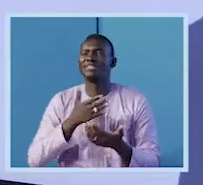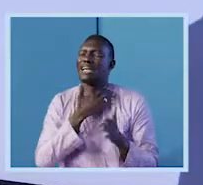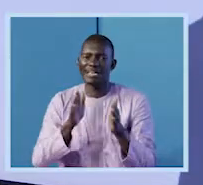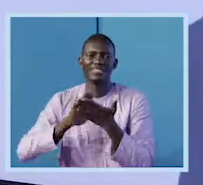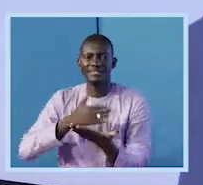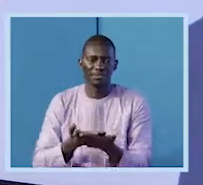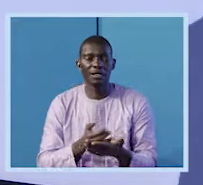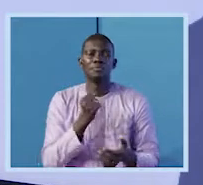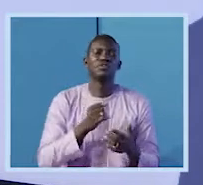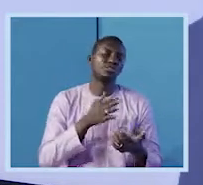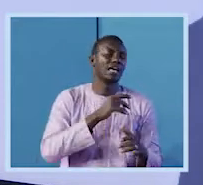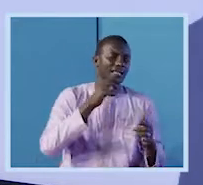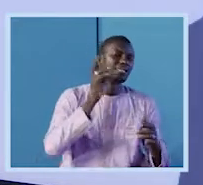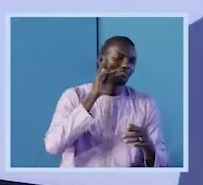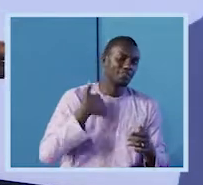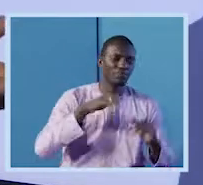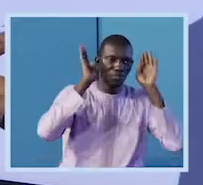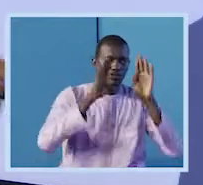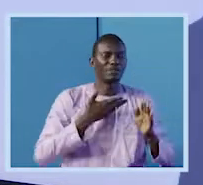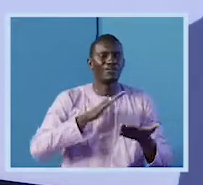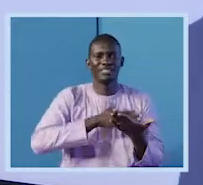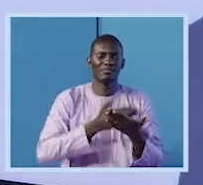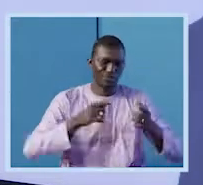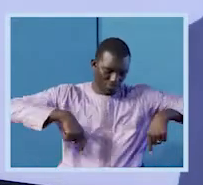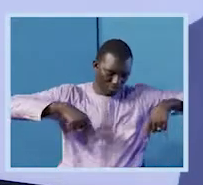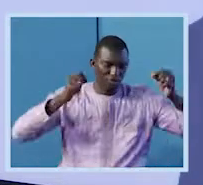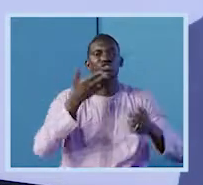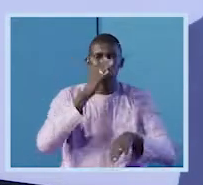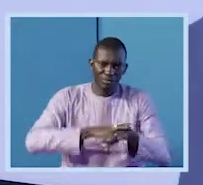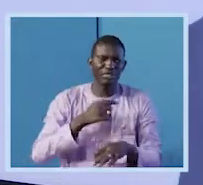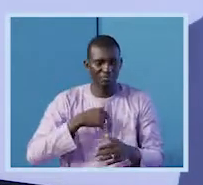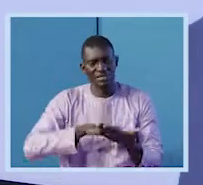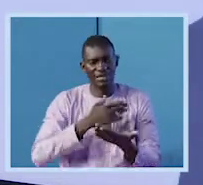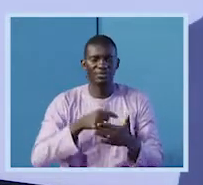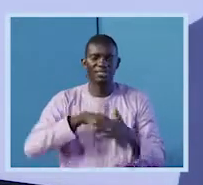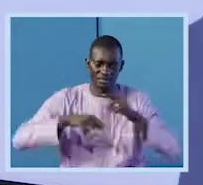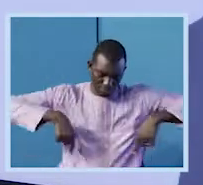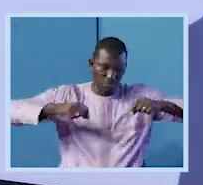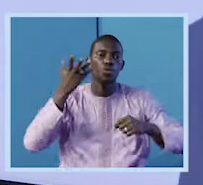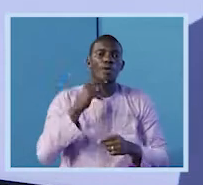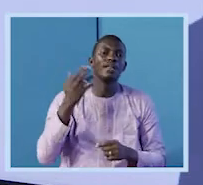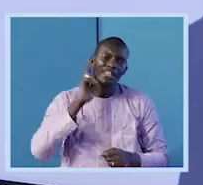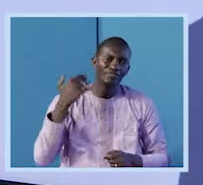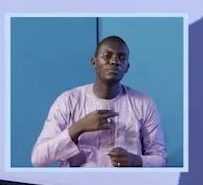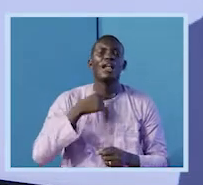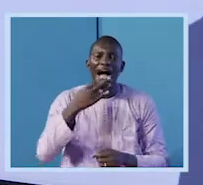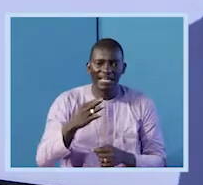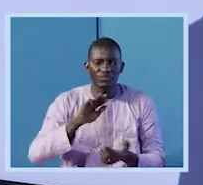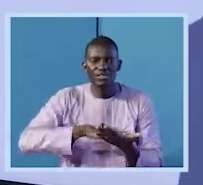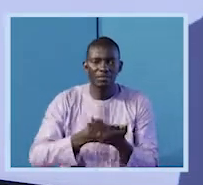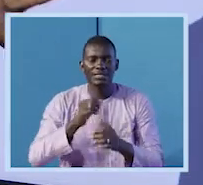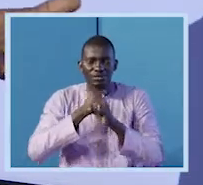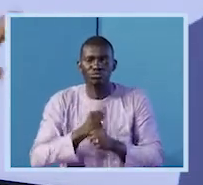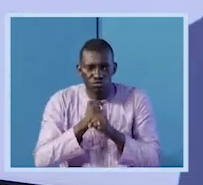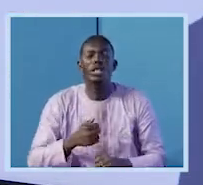access to interpreters at mosque. Because I interpret at mosque sometimes. So when deaf people request for interpreters at churches, so